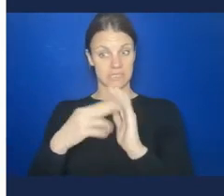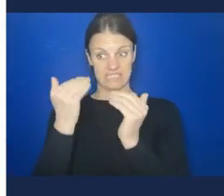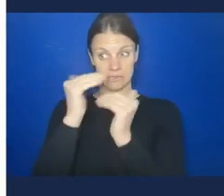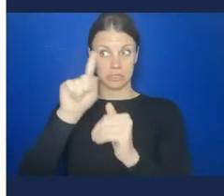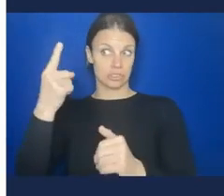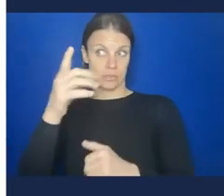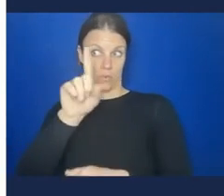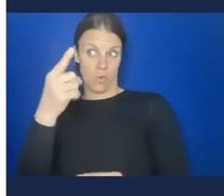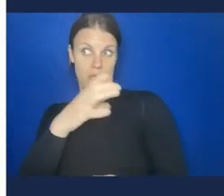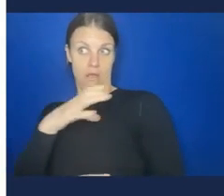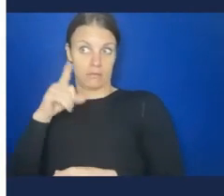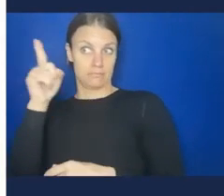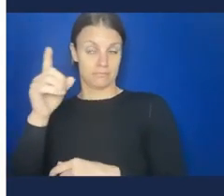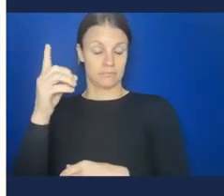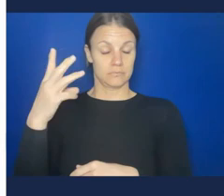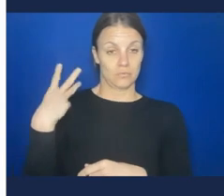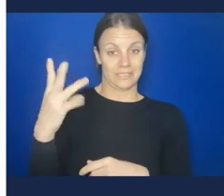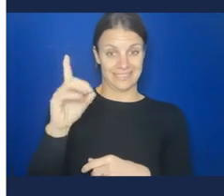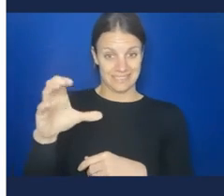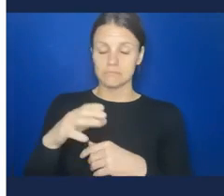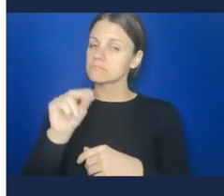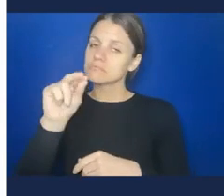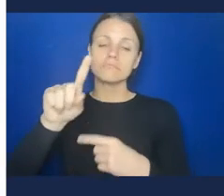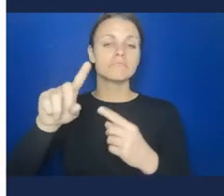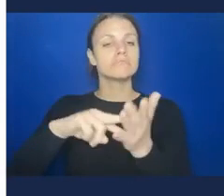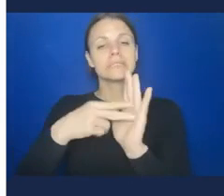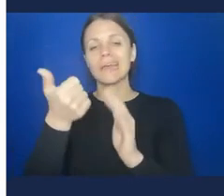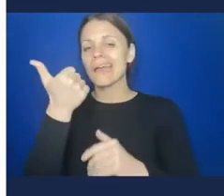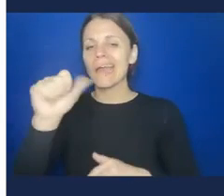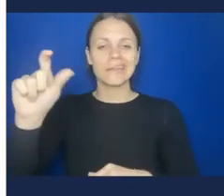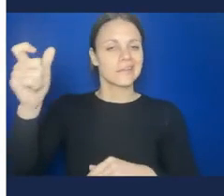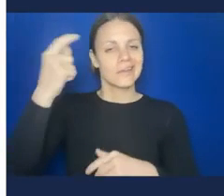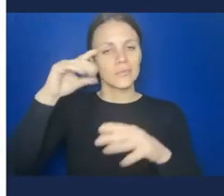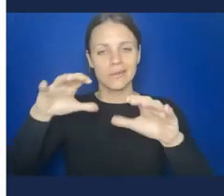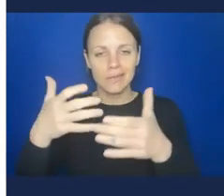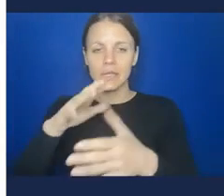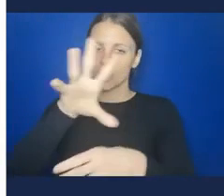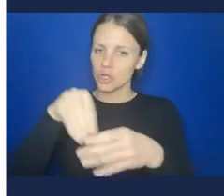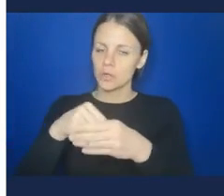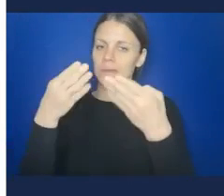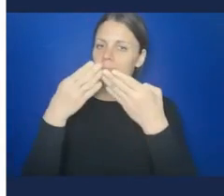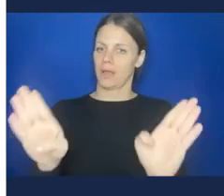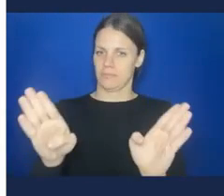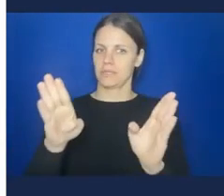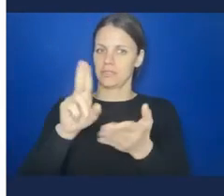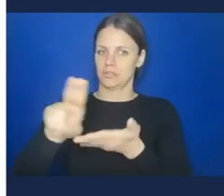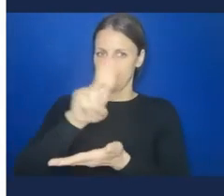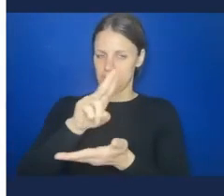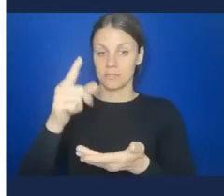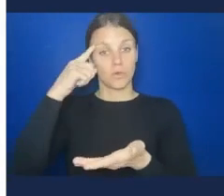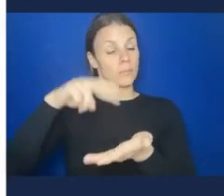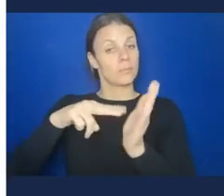D.C. It means any government entity, including a public university. For the purposes of the First